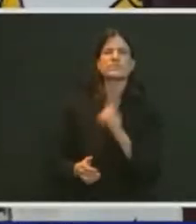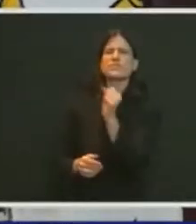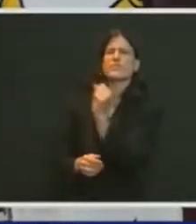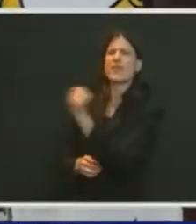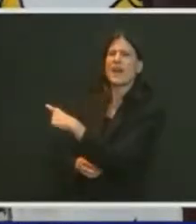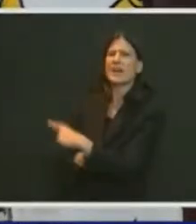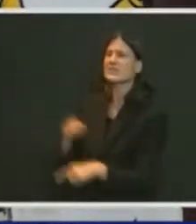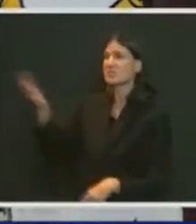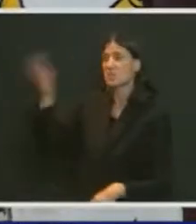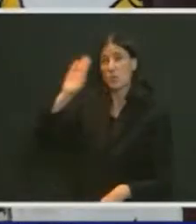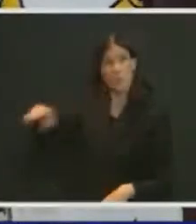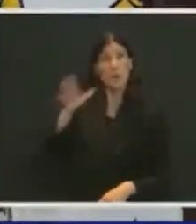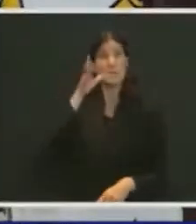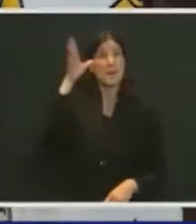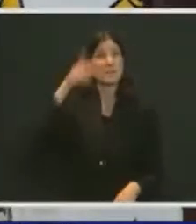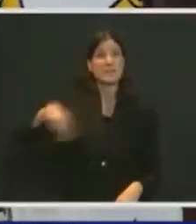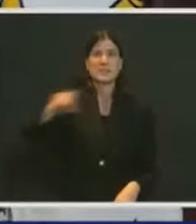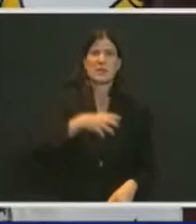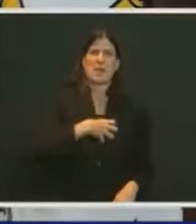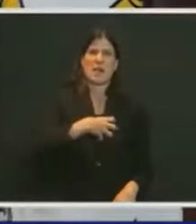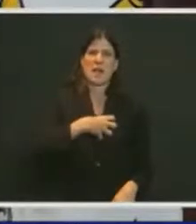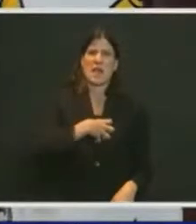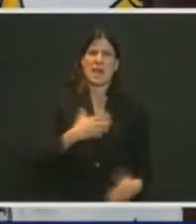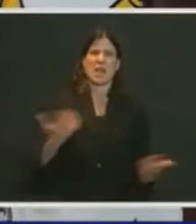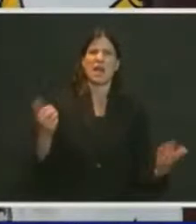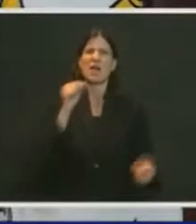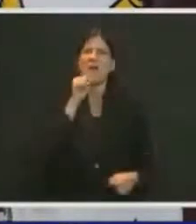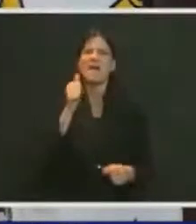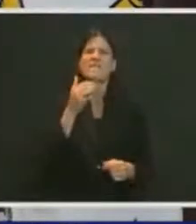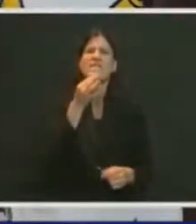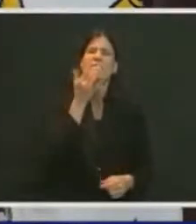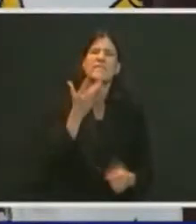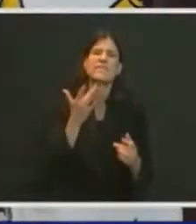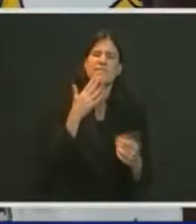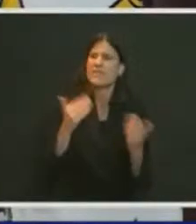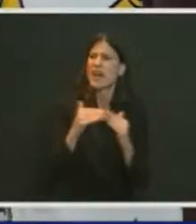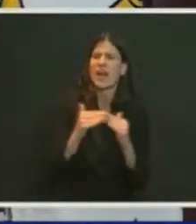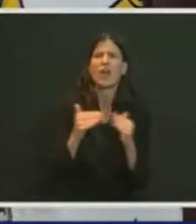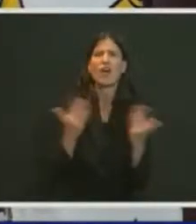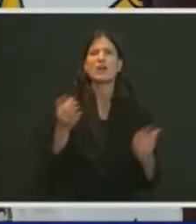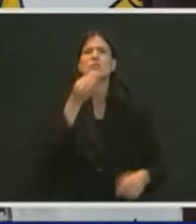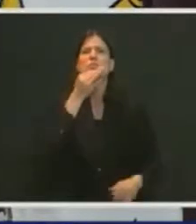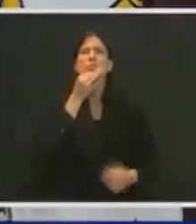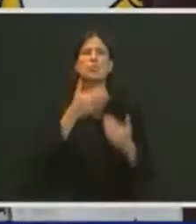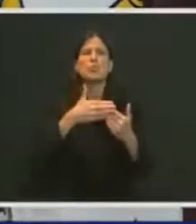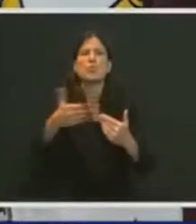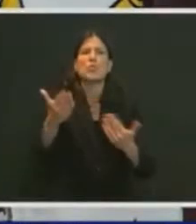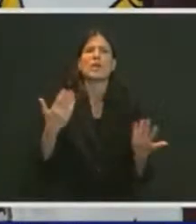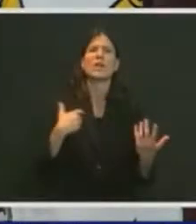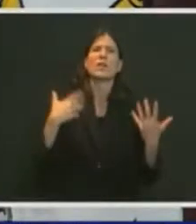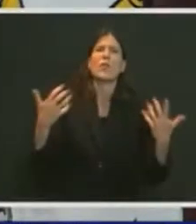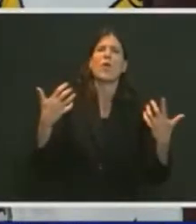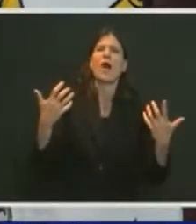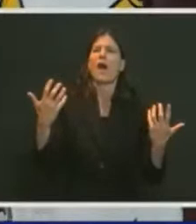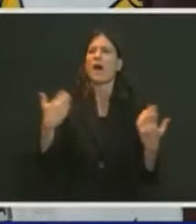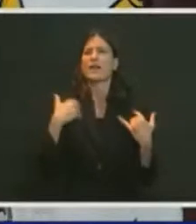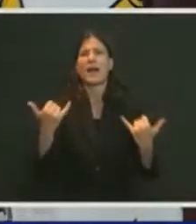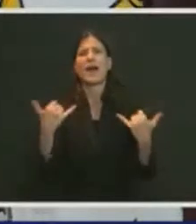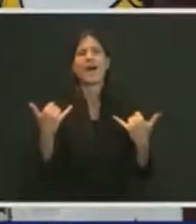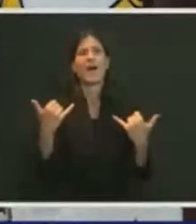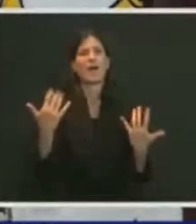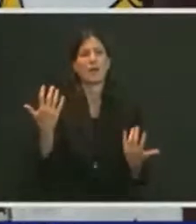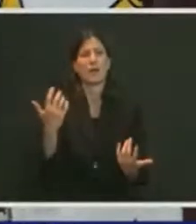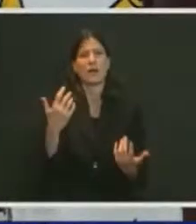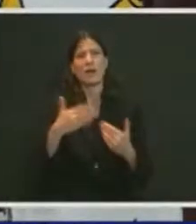shifting goalposts. Yeah. Some have talked to the Department of Education, some have talked to the Health Department. And I'm curious, in these guidelines, when you sat around